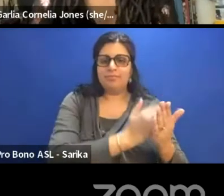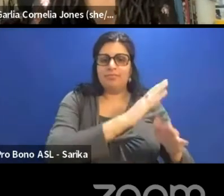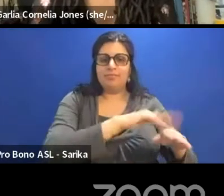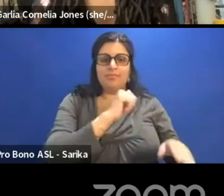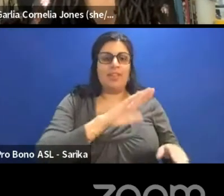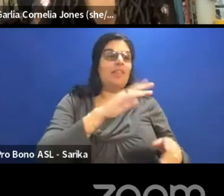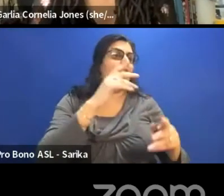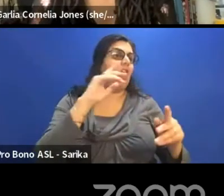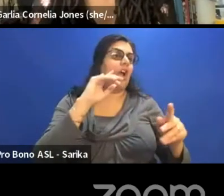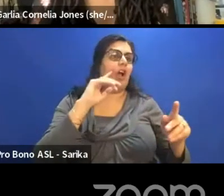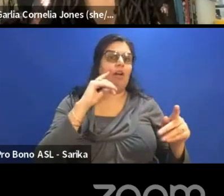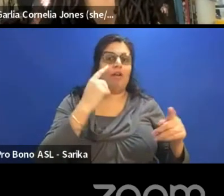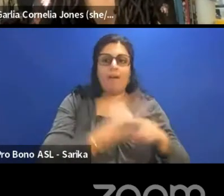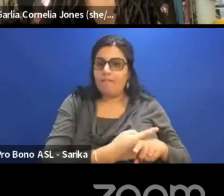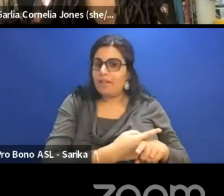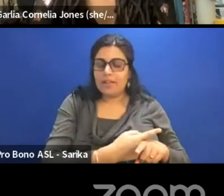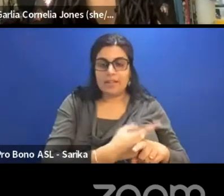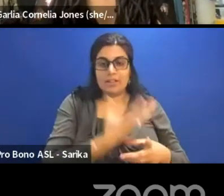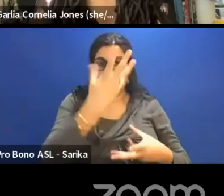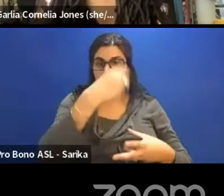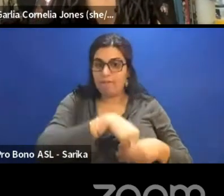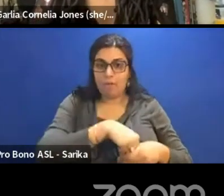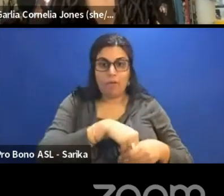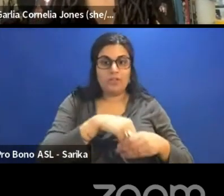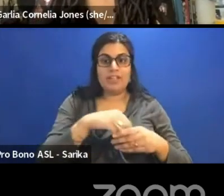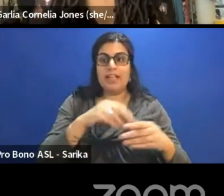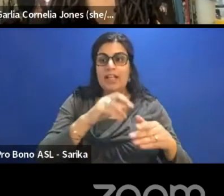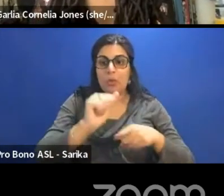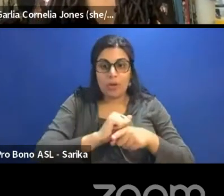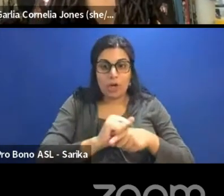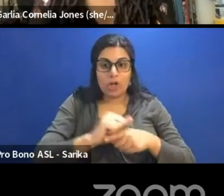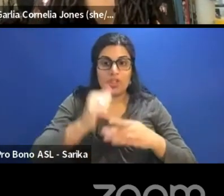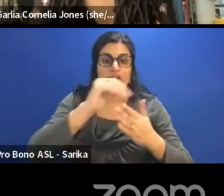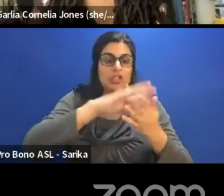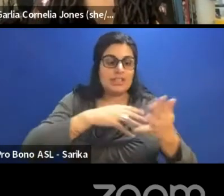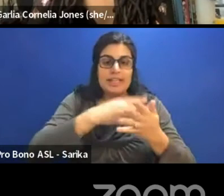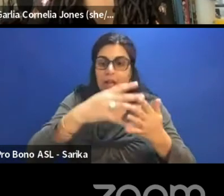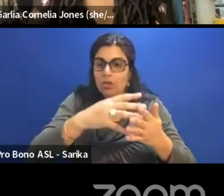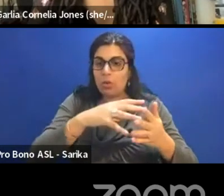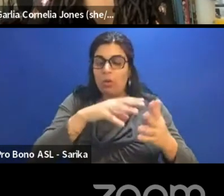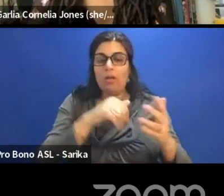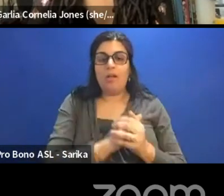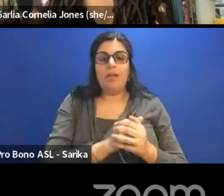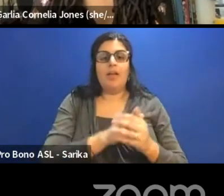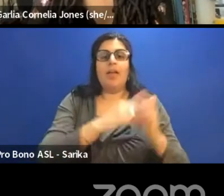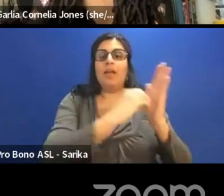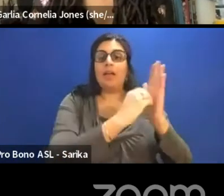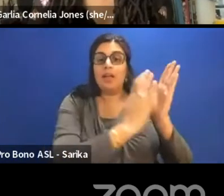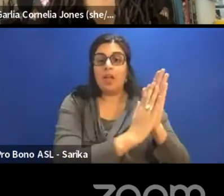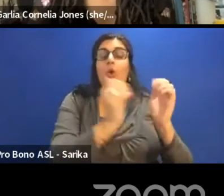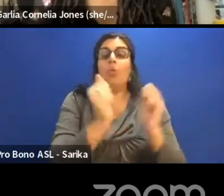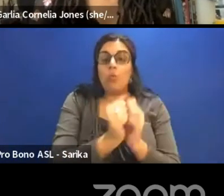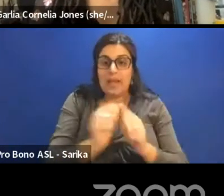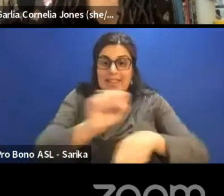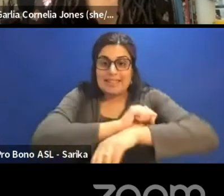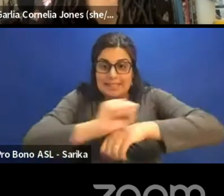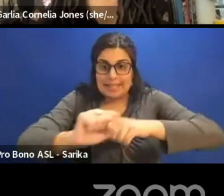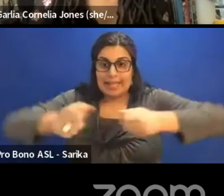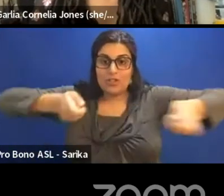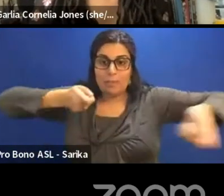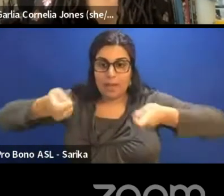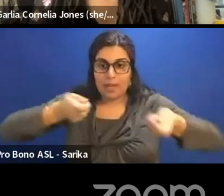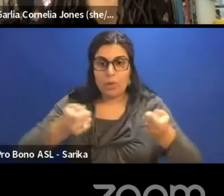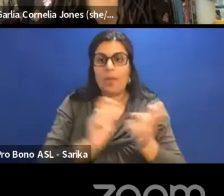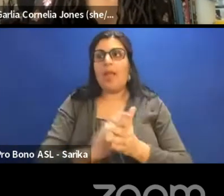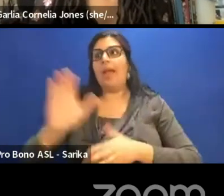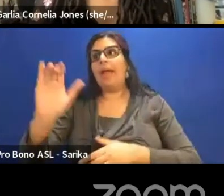were taken into account when we were doing rehearsal schedules, they were listed along with the stage management and the other cast and crew folks